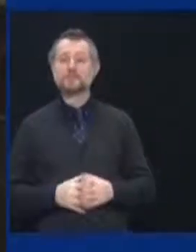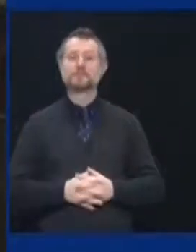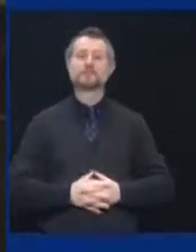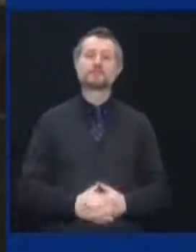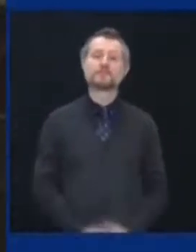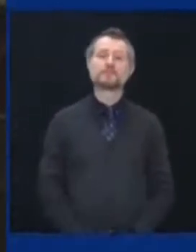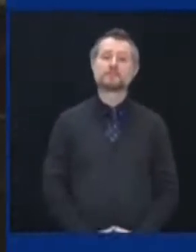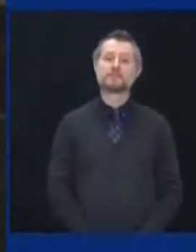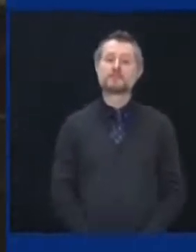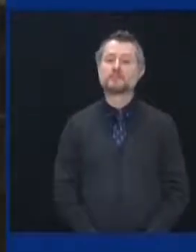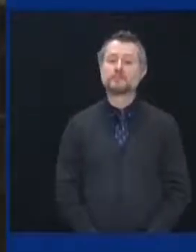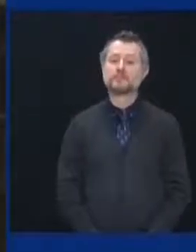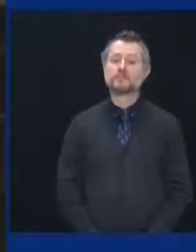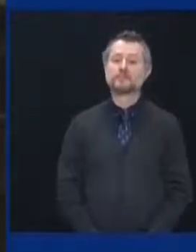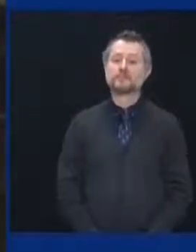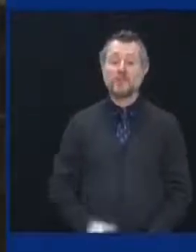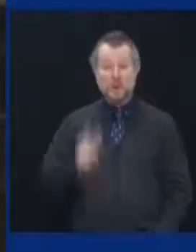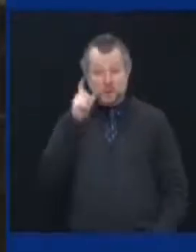Operator.